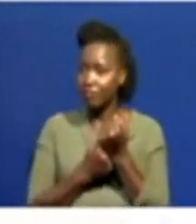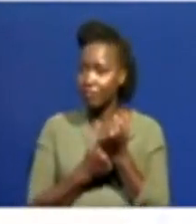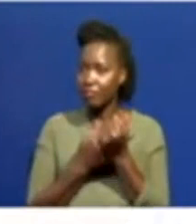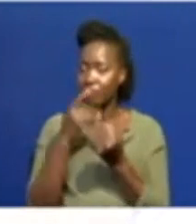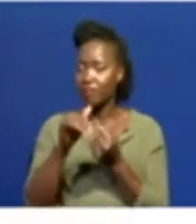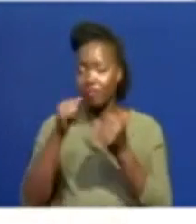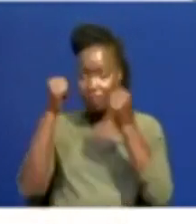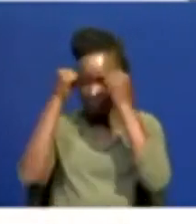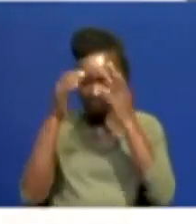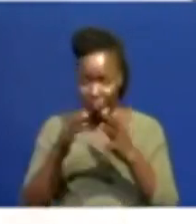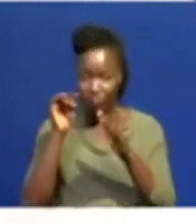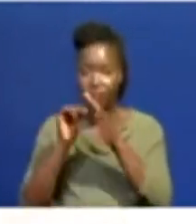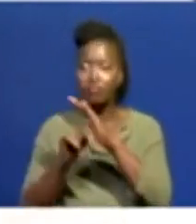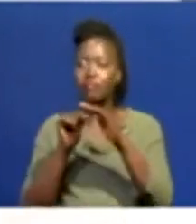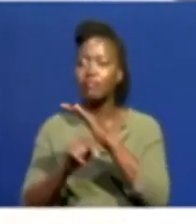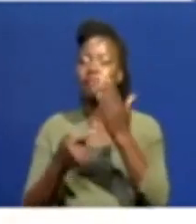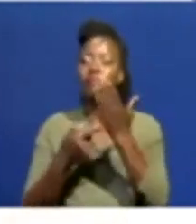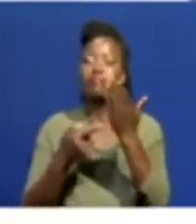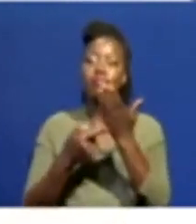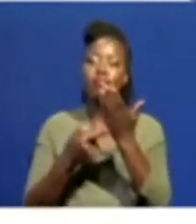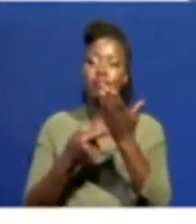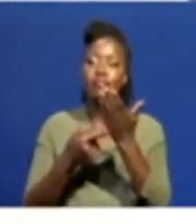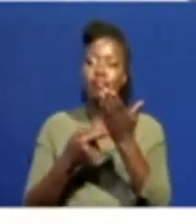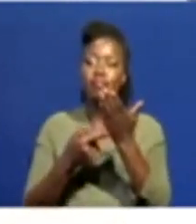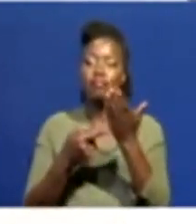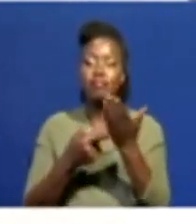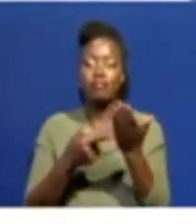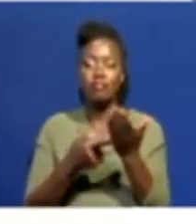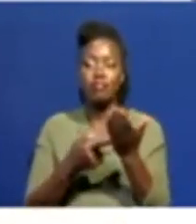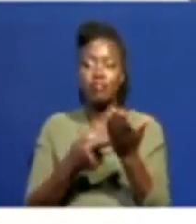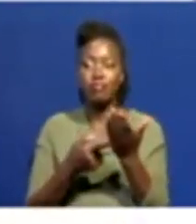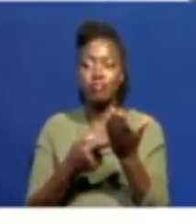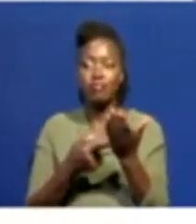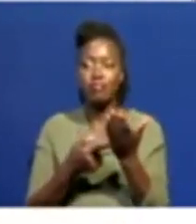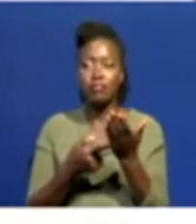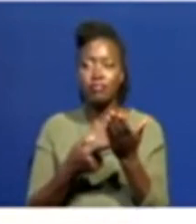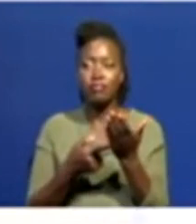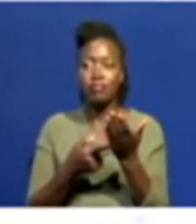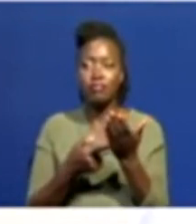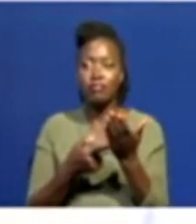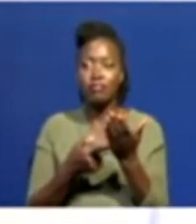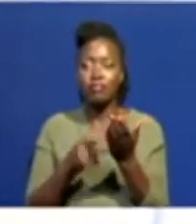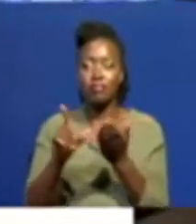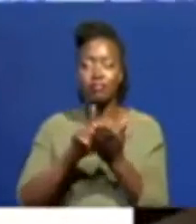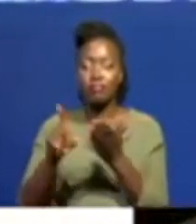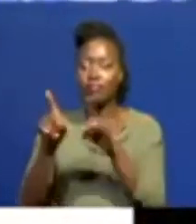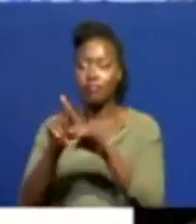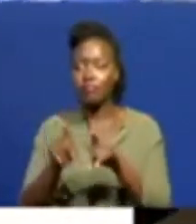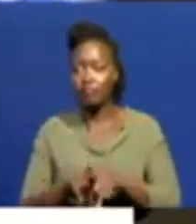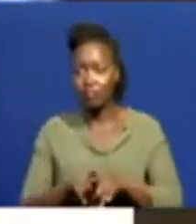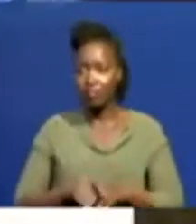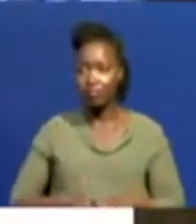so the students can have access to technology, to digital literacy as well.